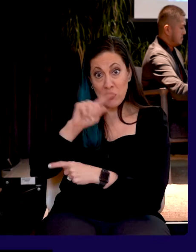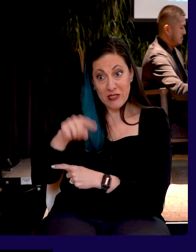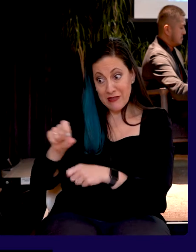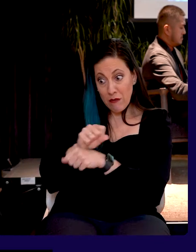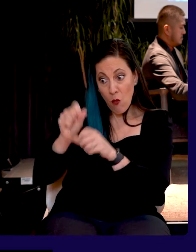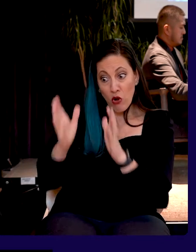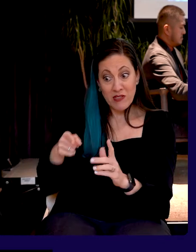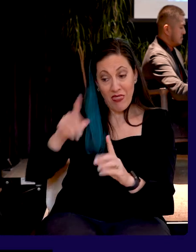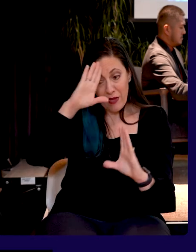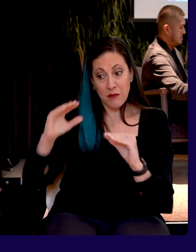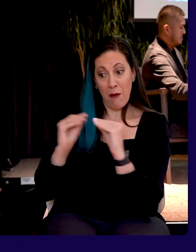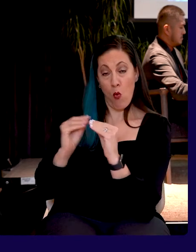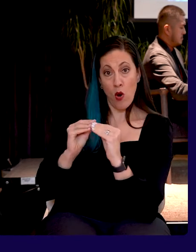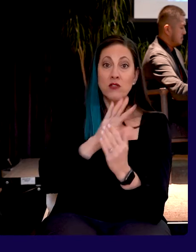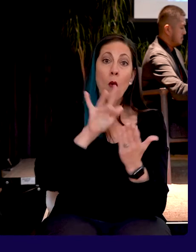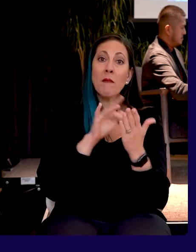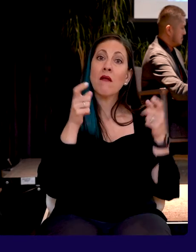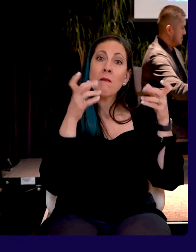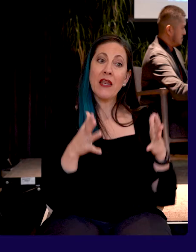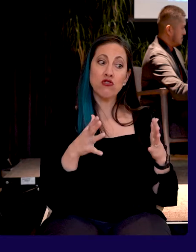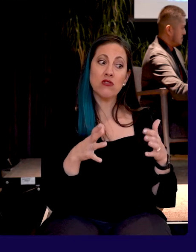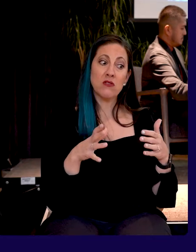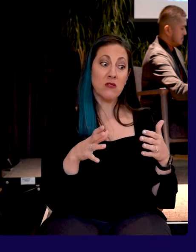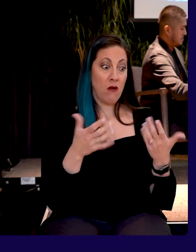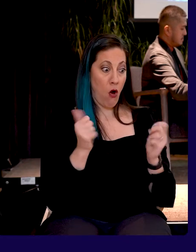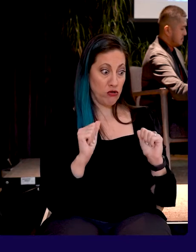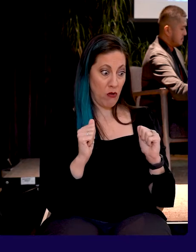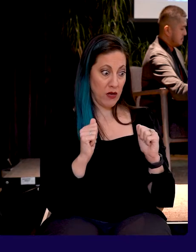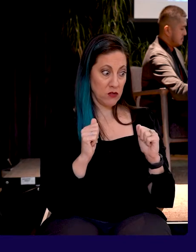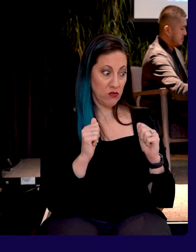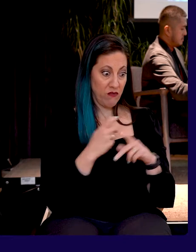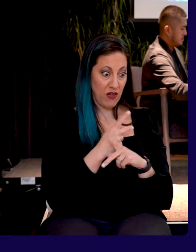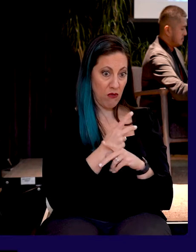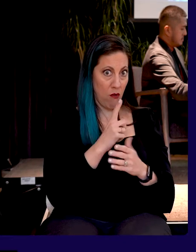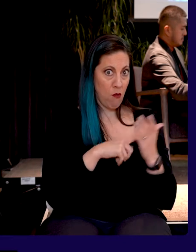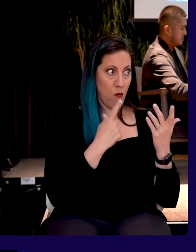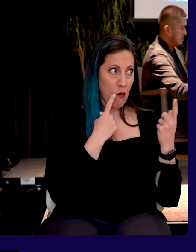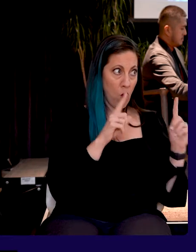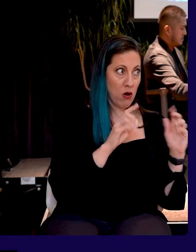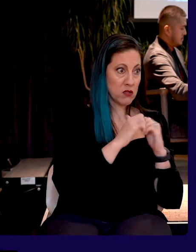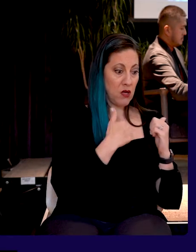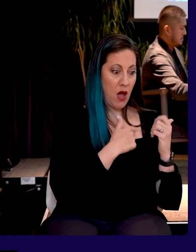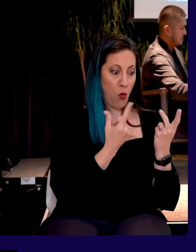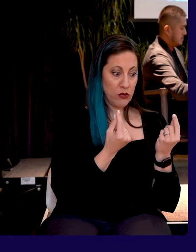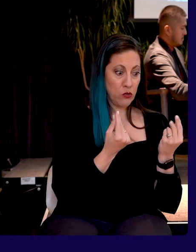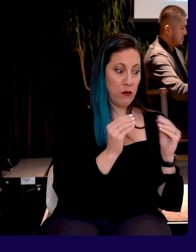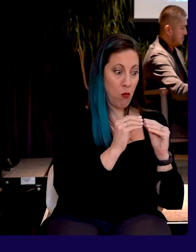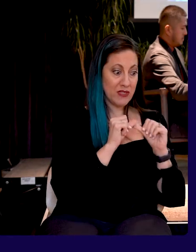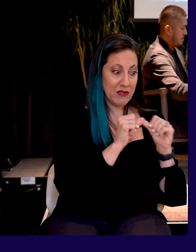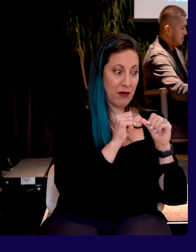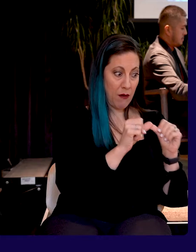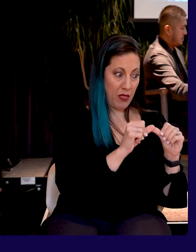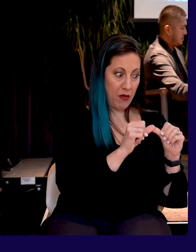I think what you're finding in middle management is one, reconciling for ourselves, what does work mean for us and how do we do it in a more sustainable way?